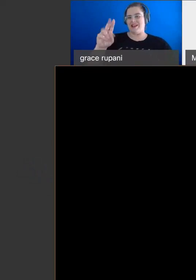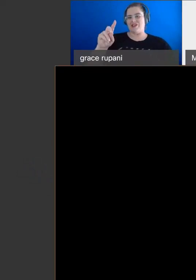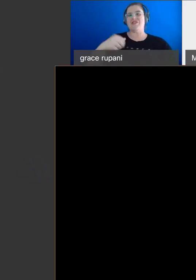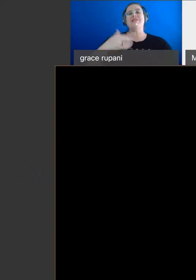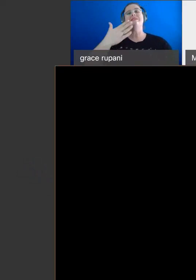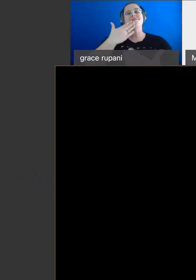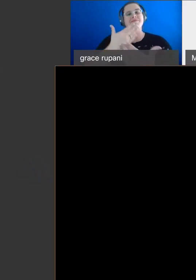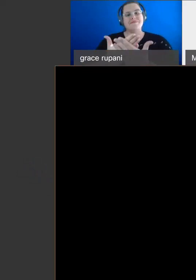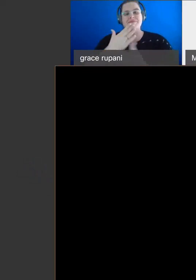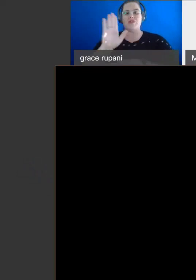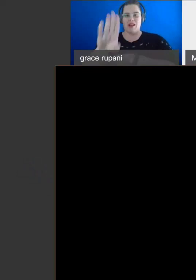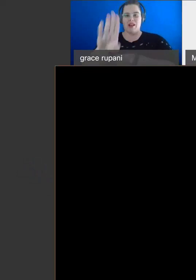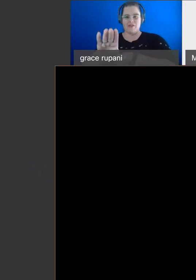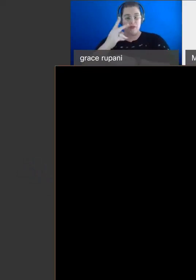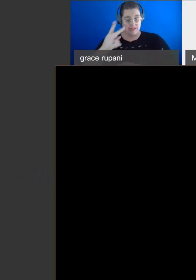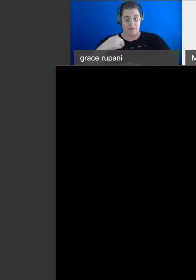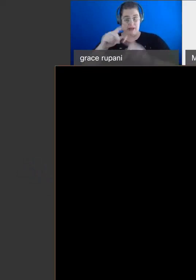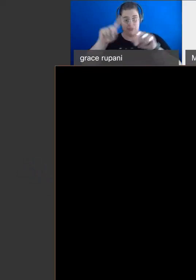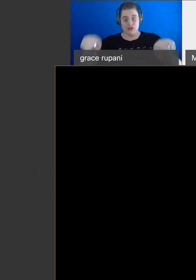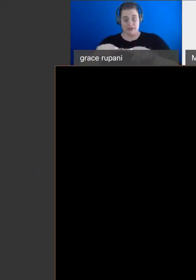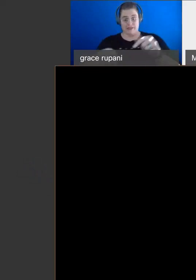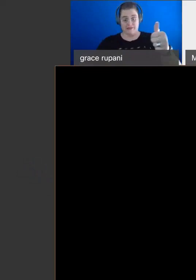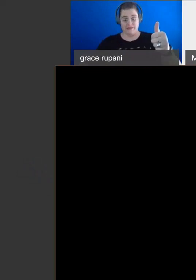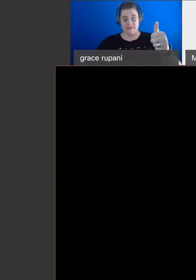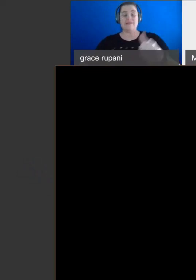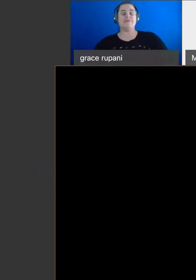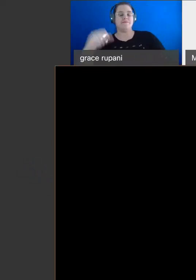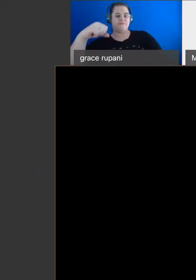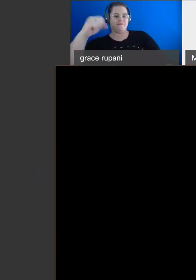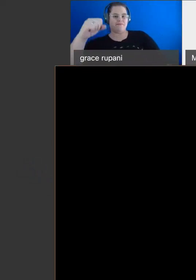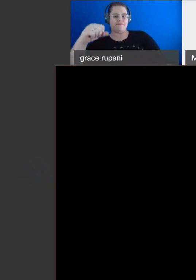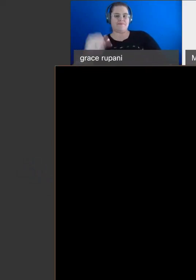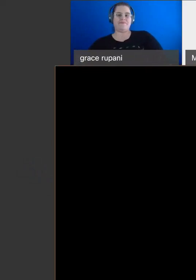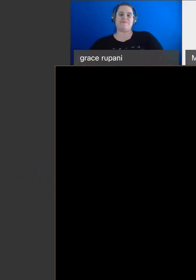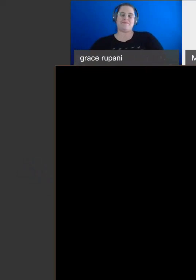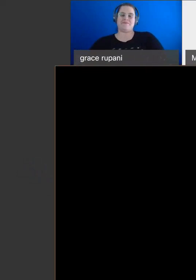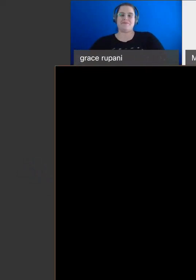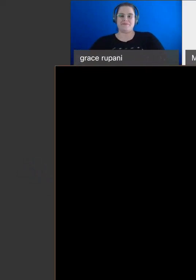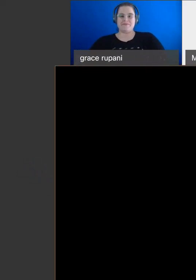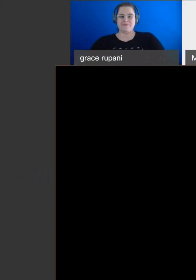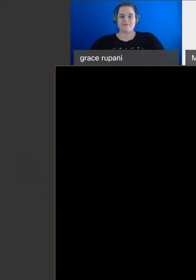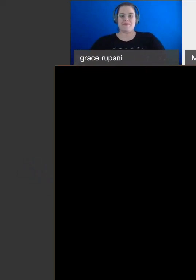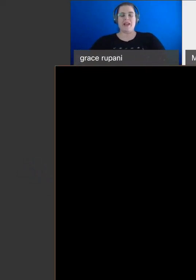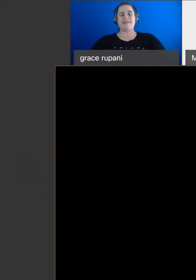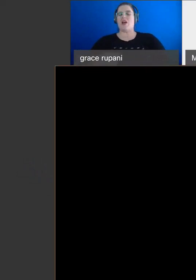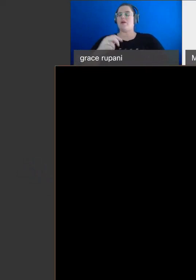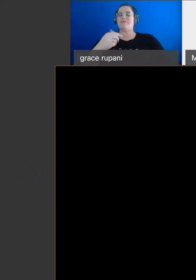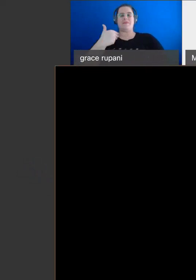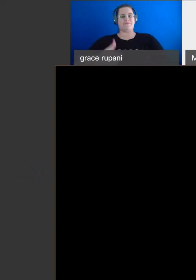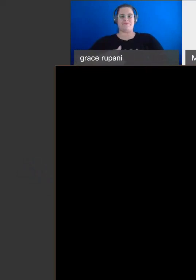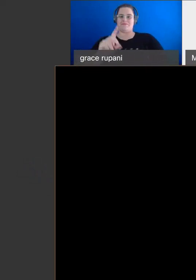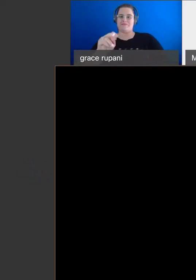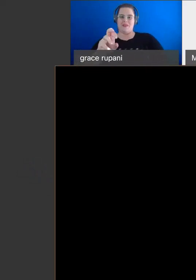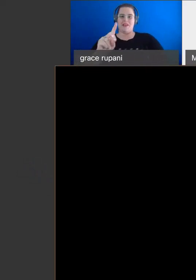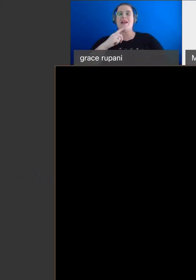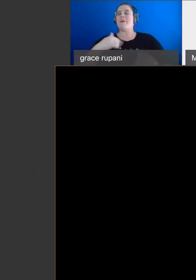screen? Yes. All right, awesome. I'm excited to notify everyone that Tech First Initiative